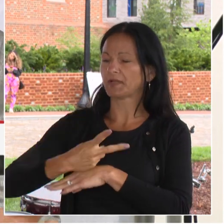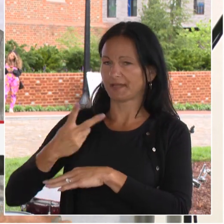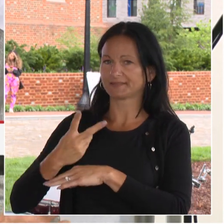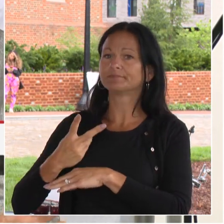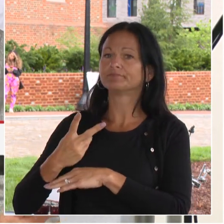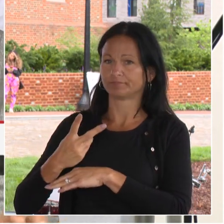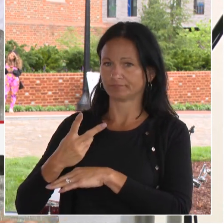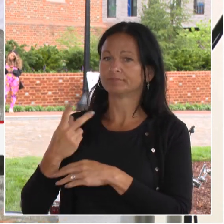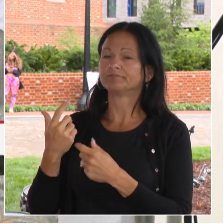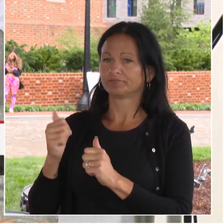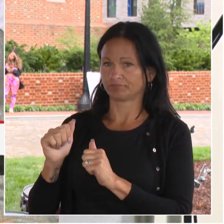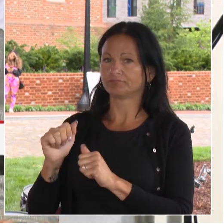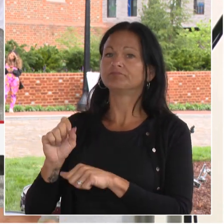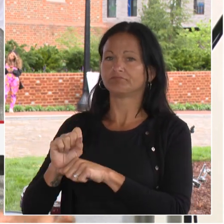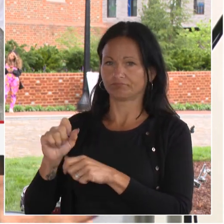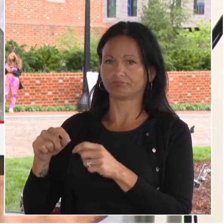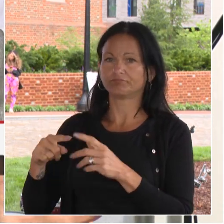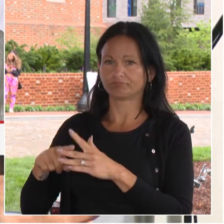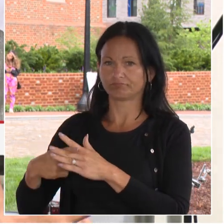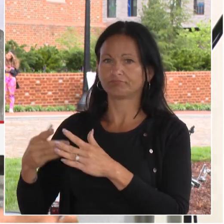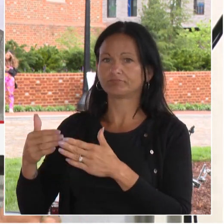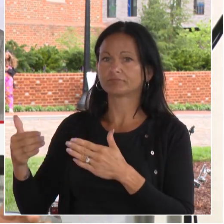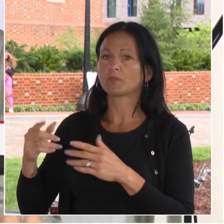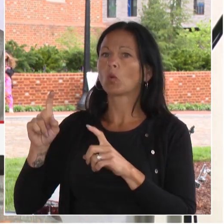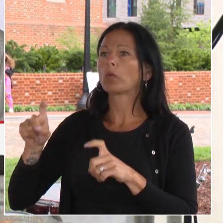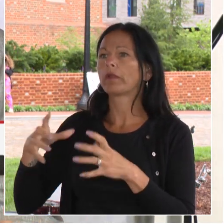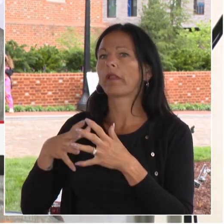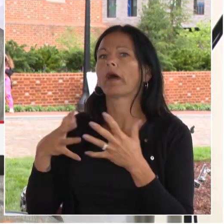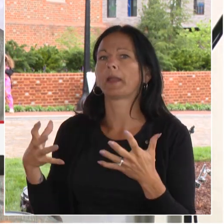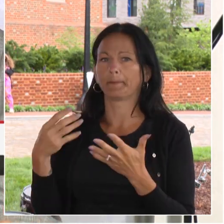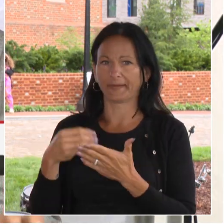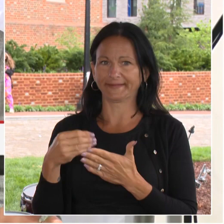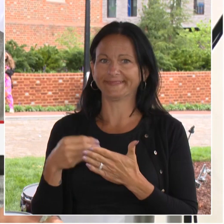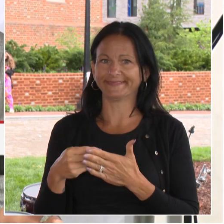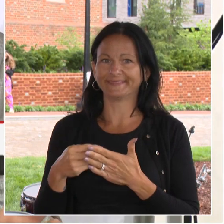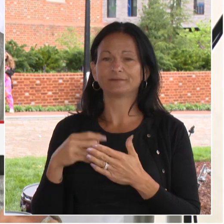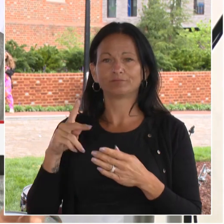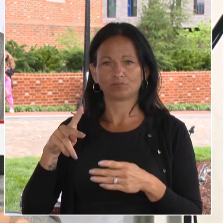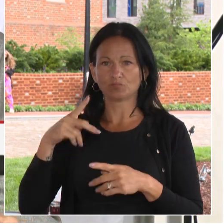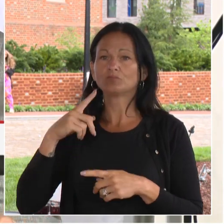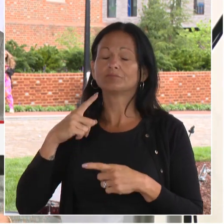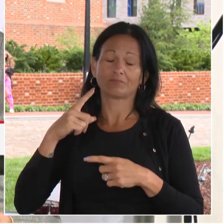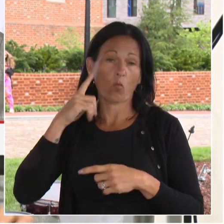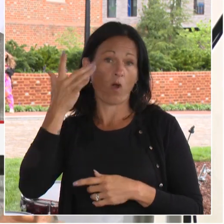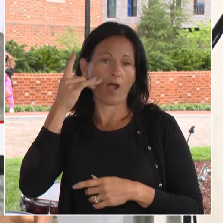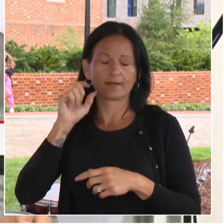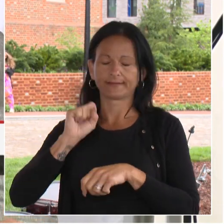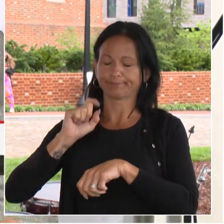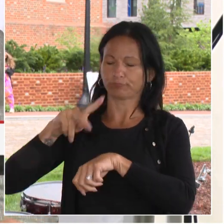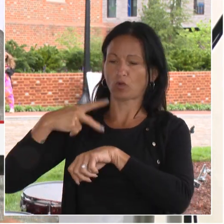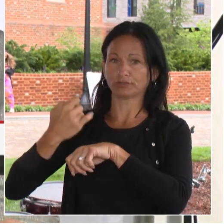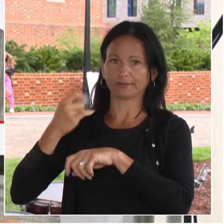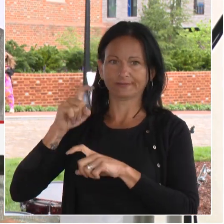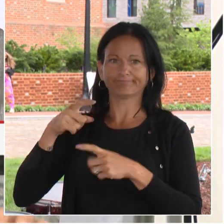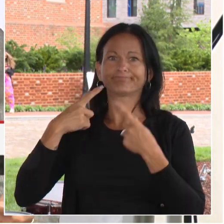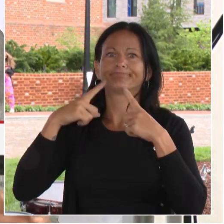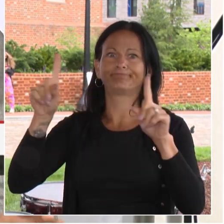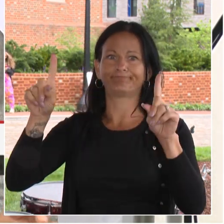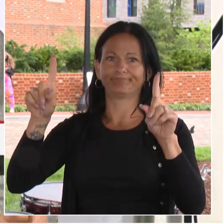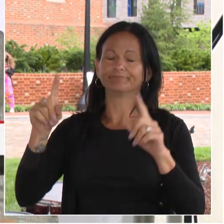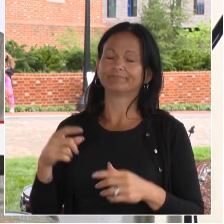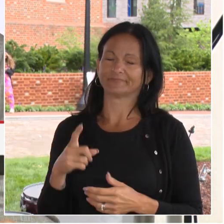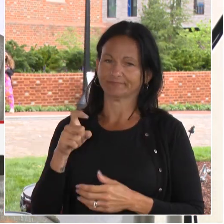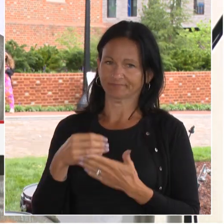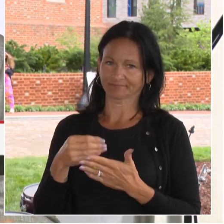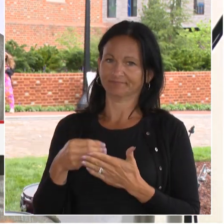a significant amount of funds to bring this project to fruition. And Tom has been with us throughout the entire process, throughout the